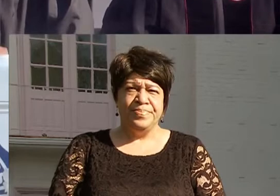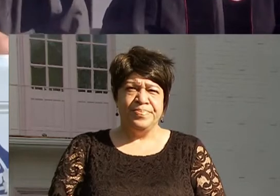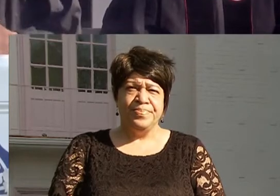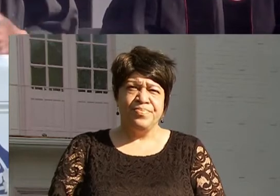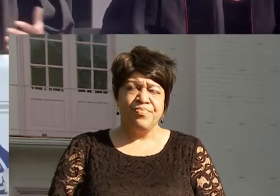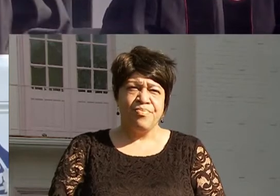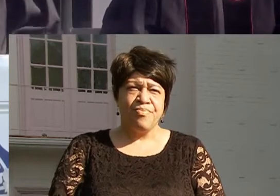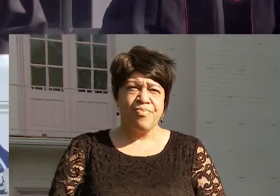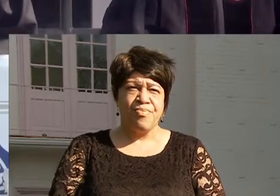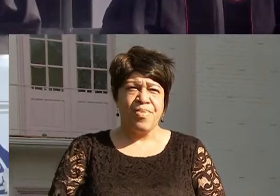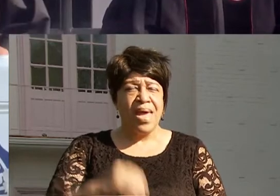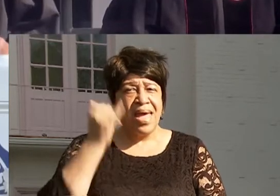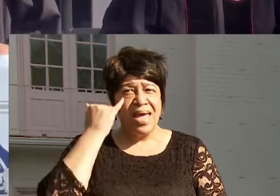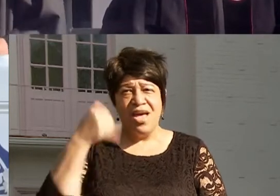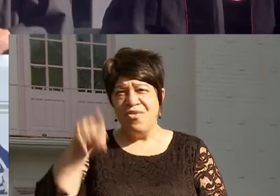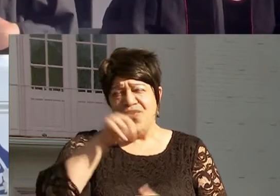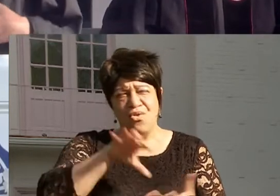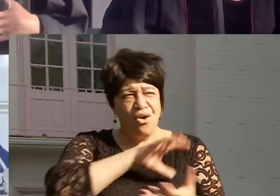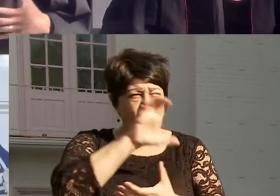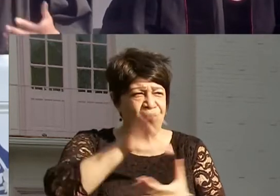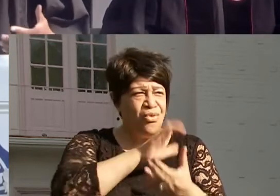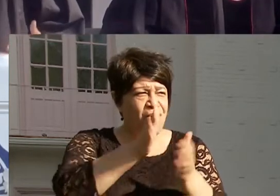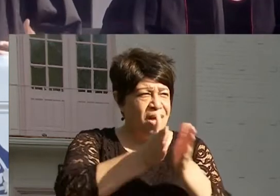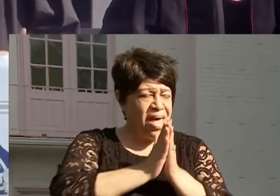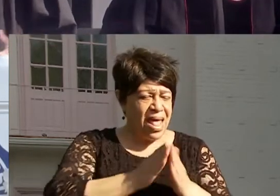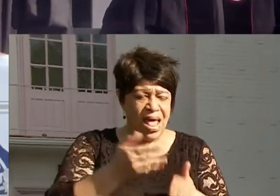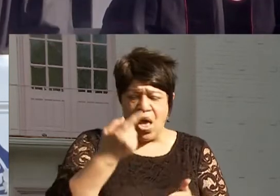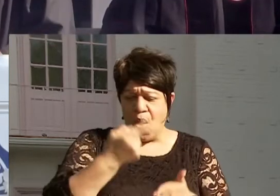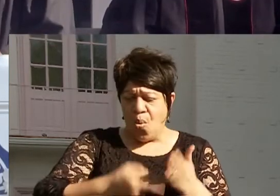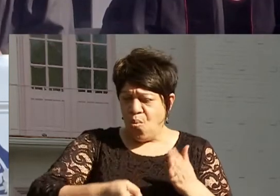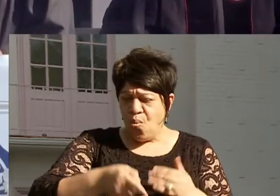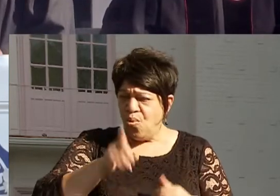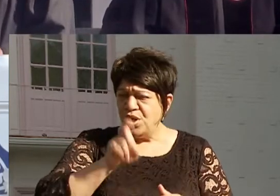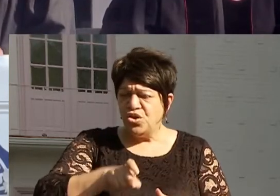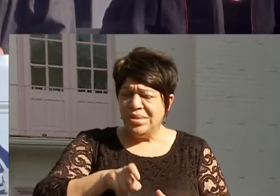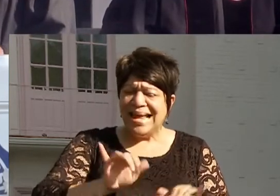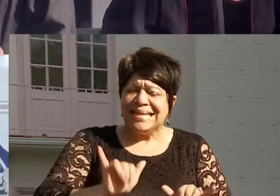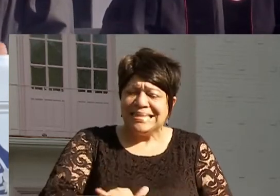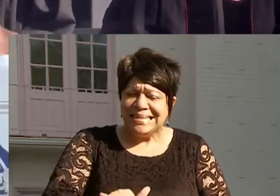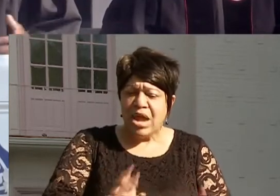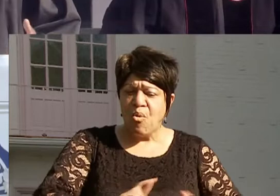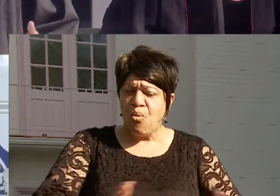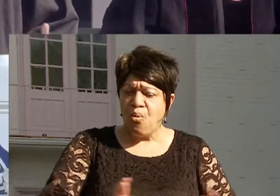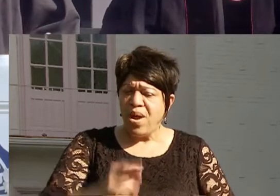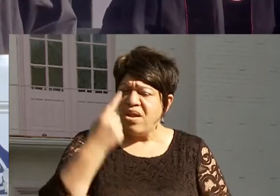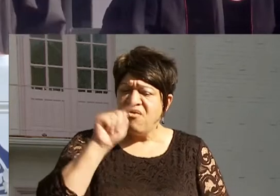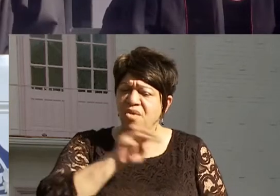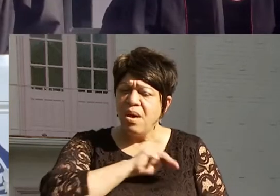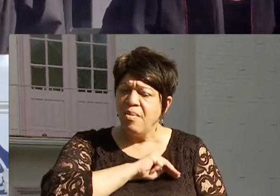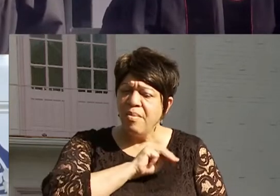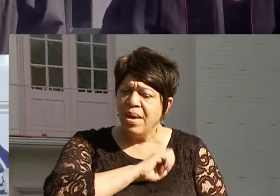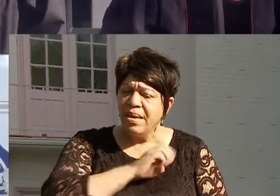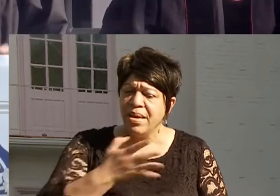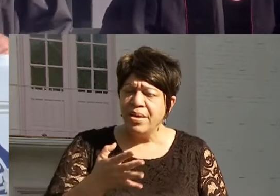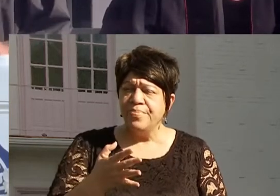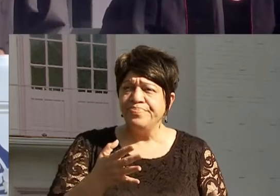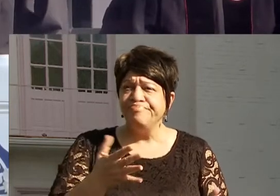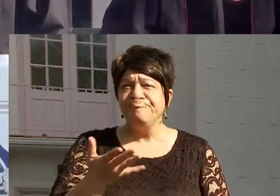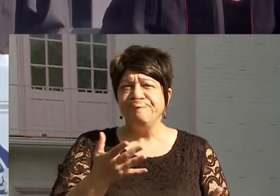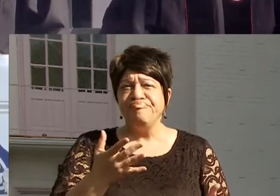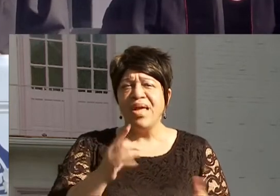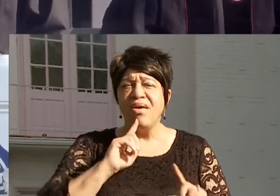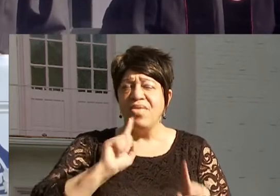If you're confused and asking, what should I stay ready for, Michael? The answer is pretty interesting and